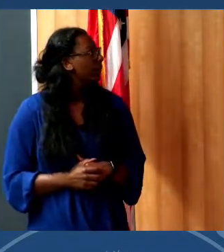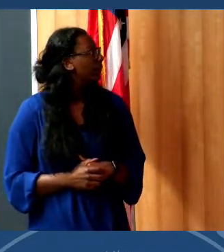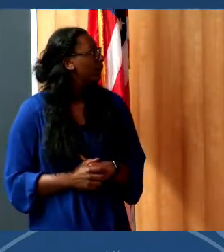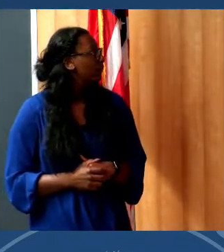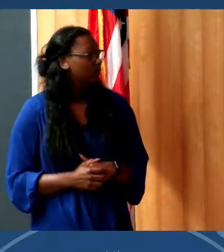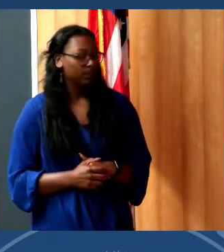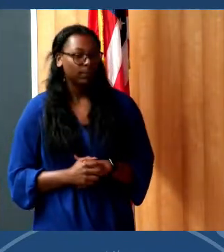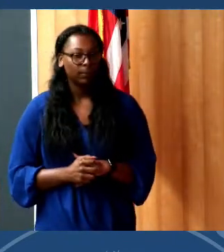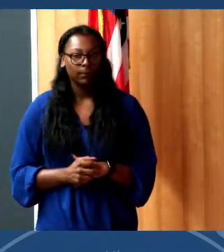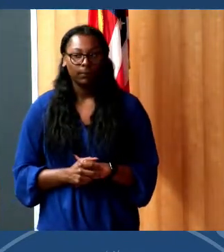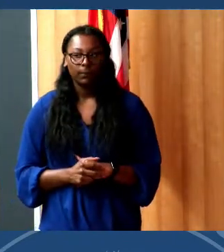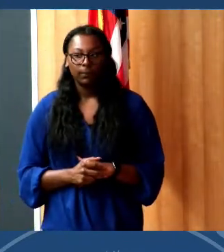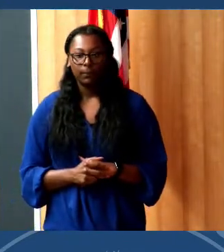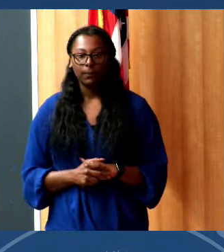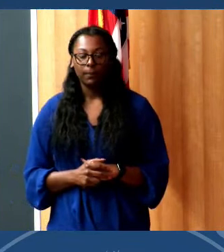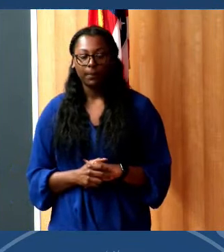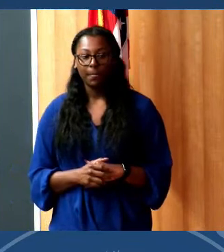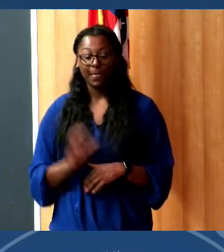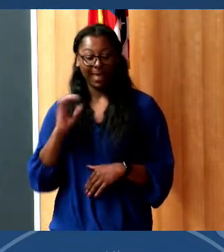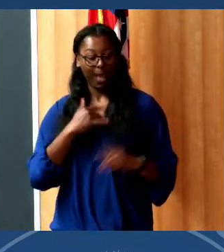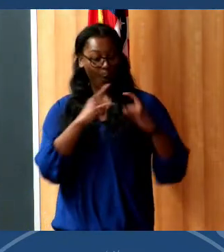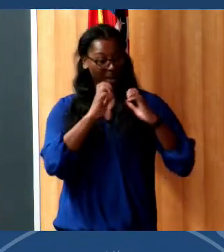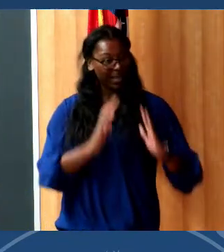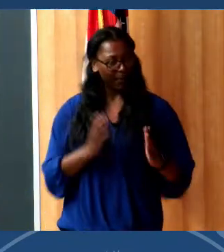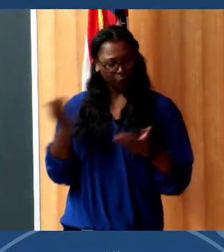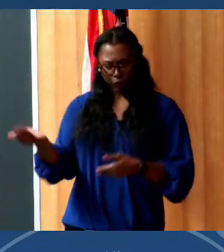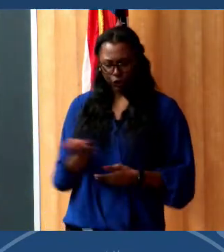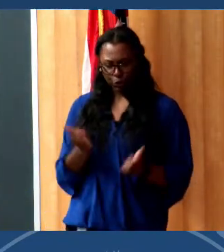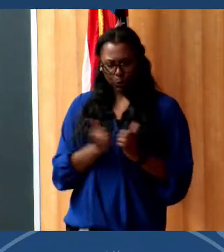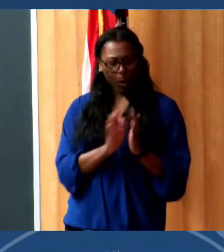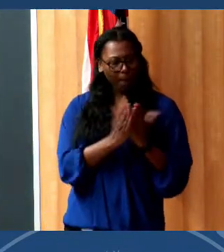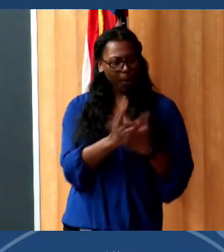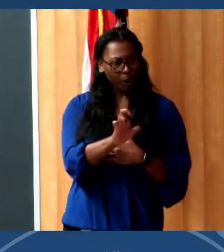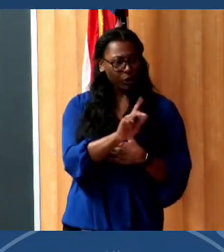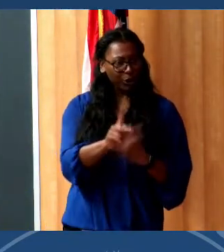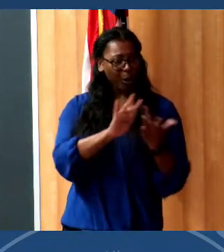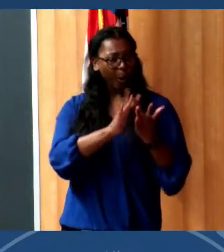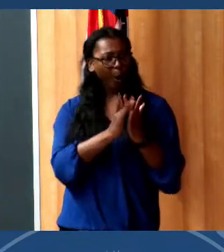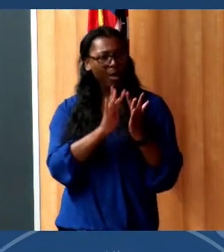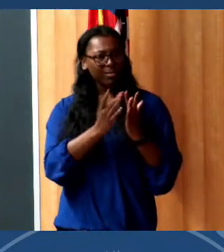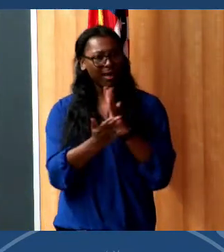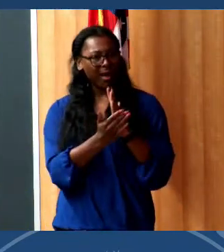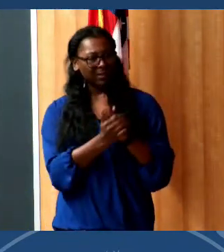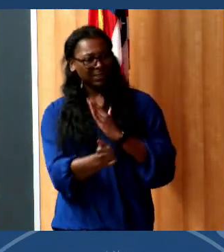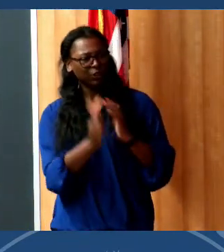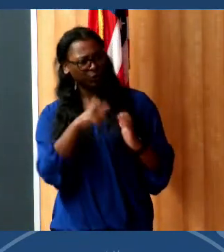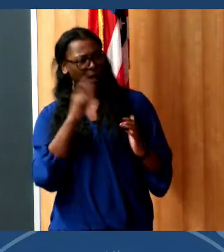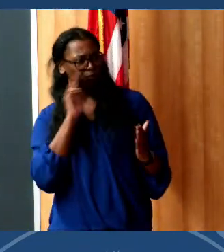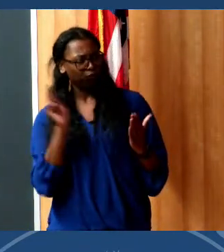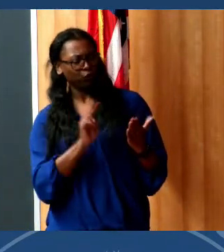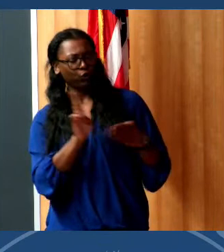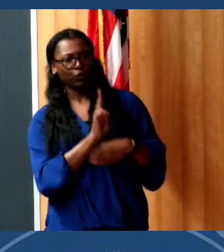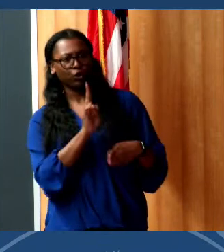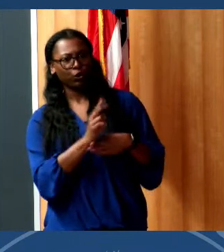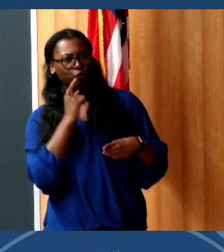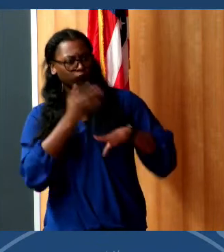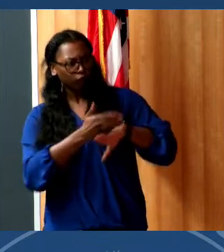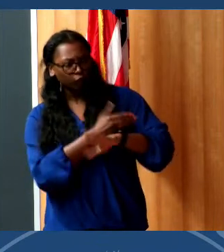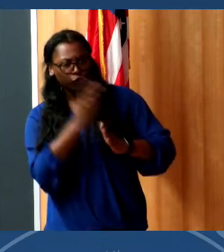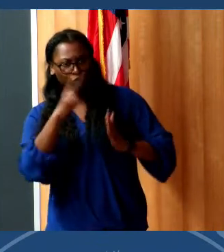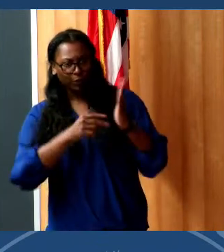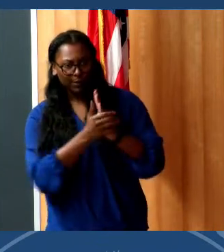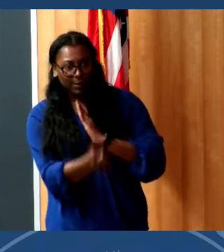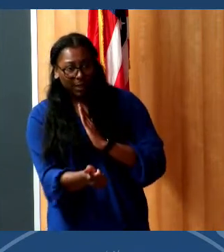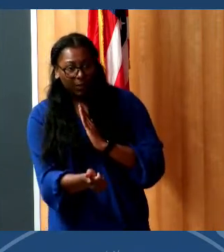Our campers were introduced to Book Nook, an online tool that provided a rich and engaging learning environment. It was more than just a